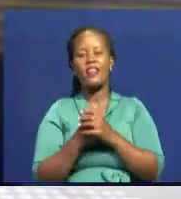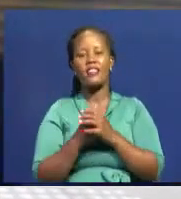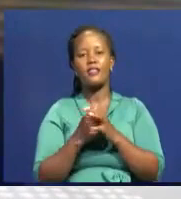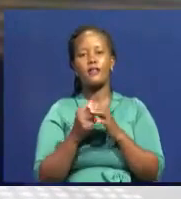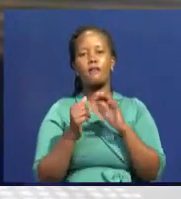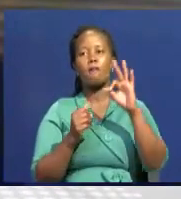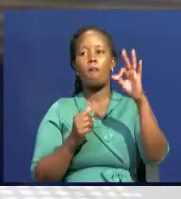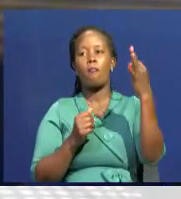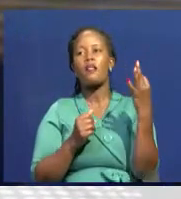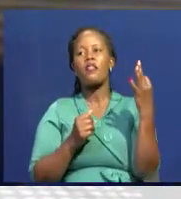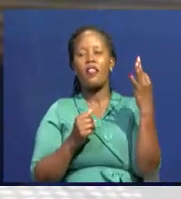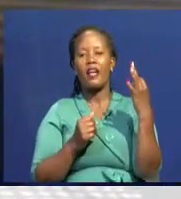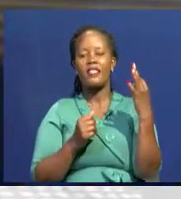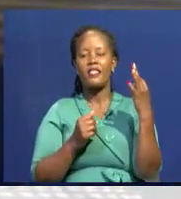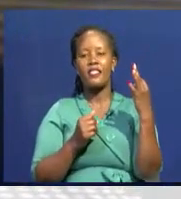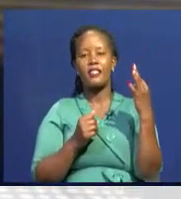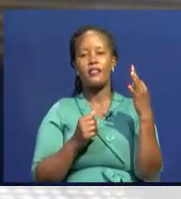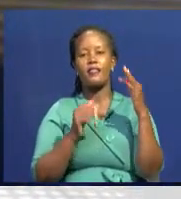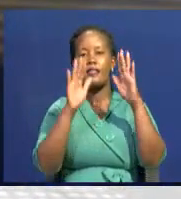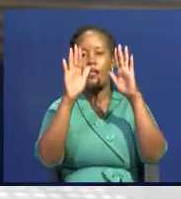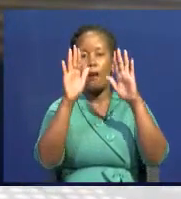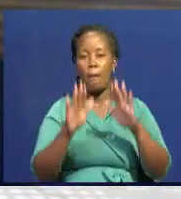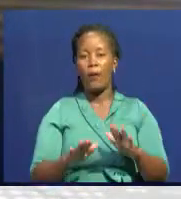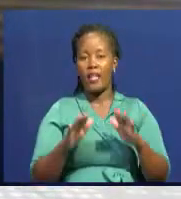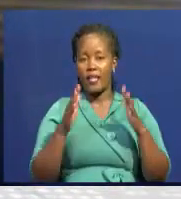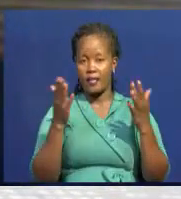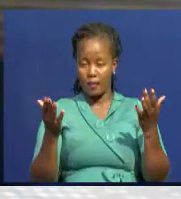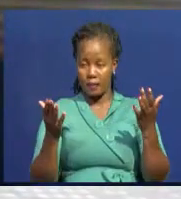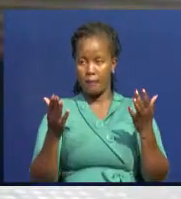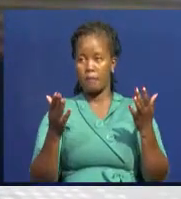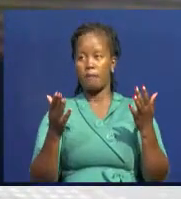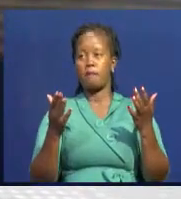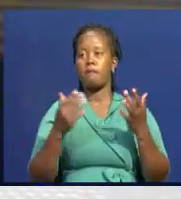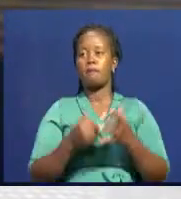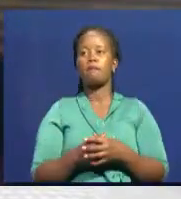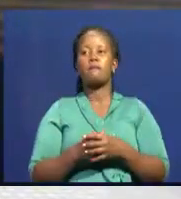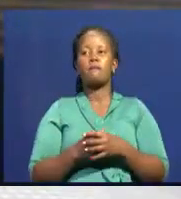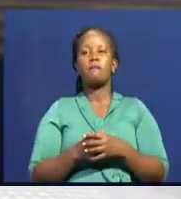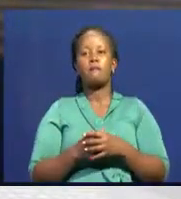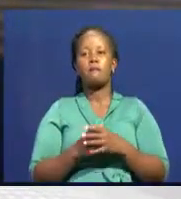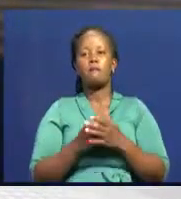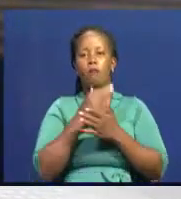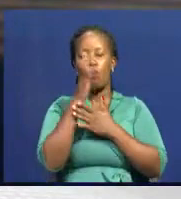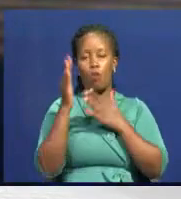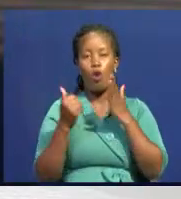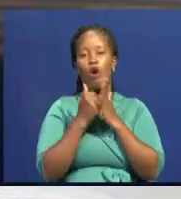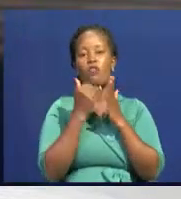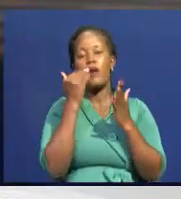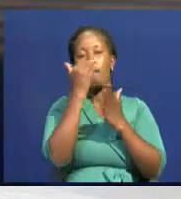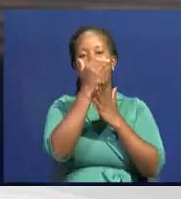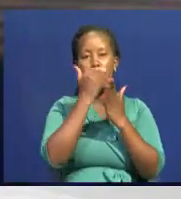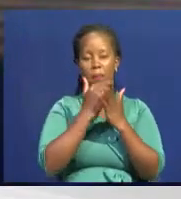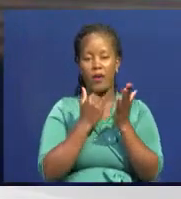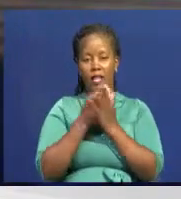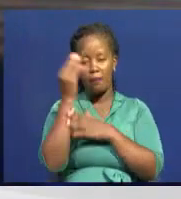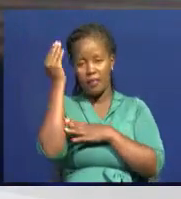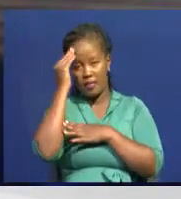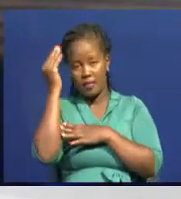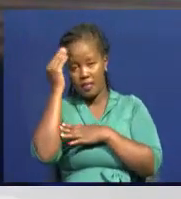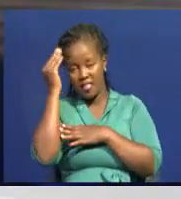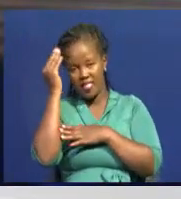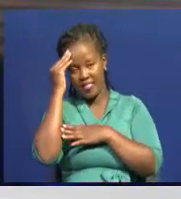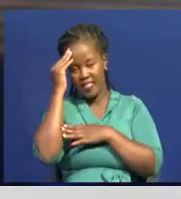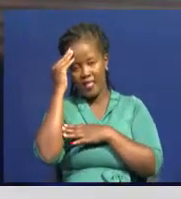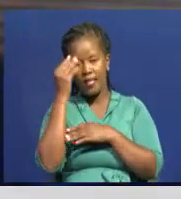The third thing that I think is very important to know is that this course being done